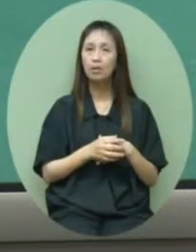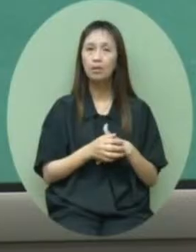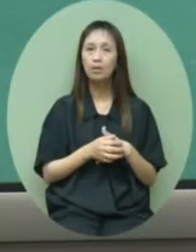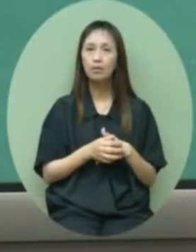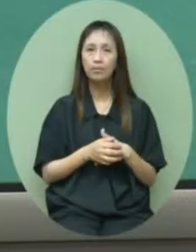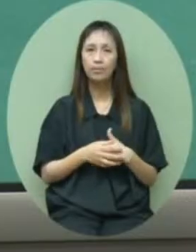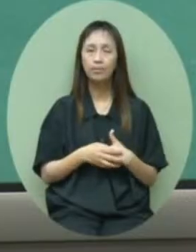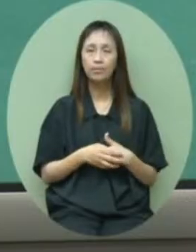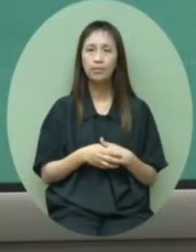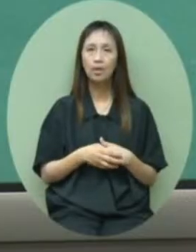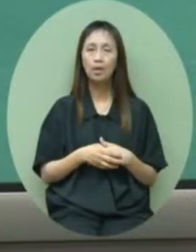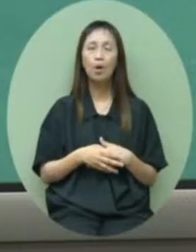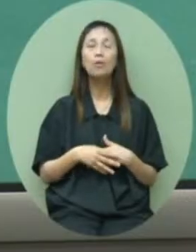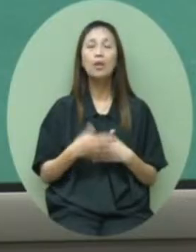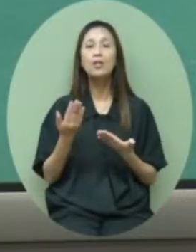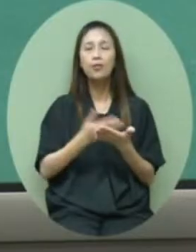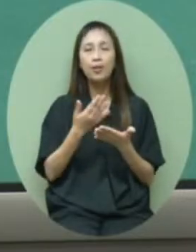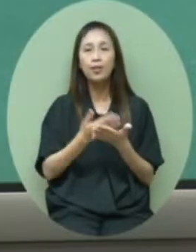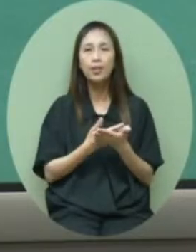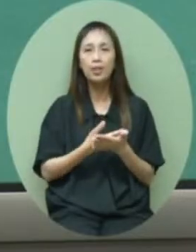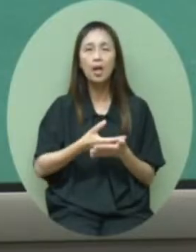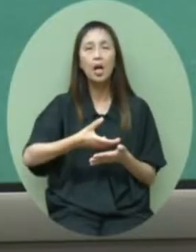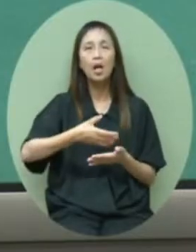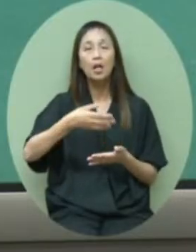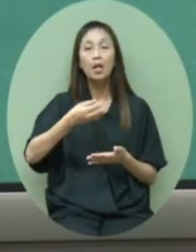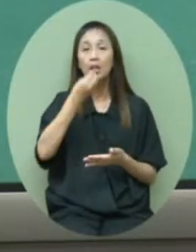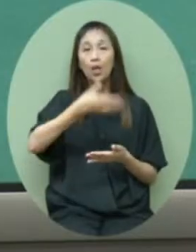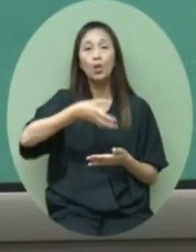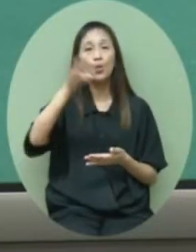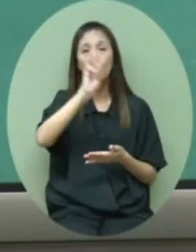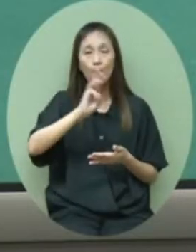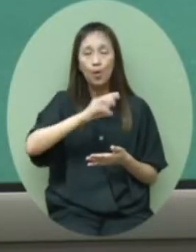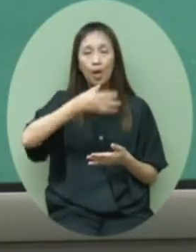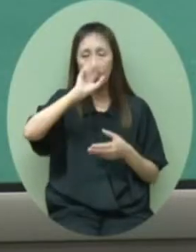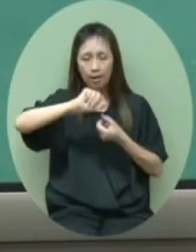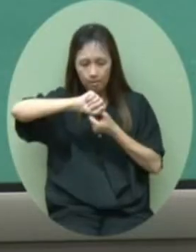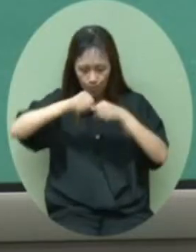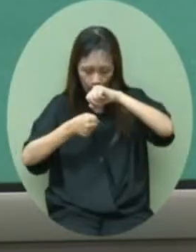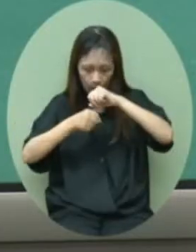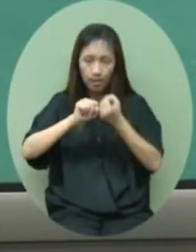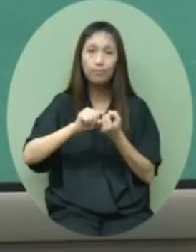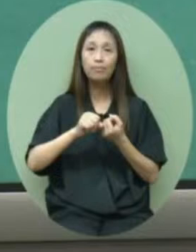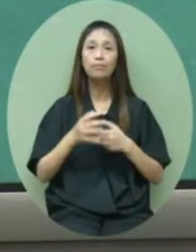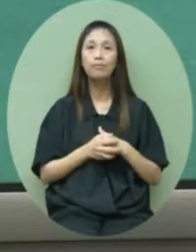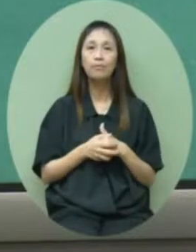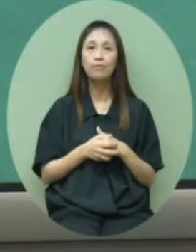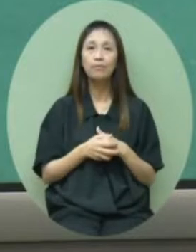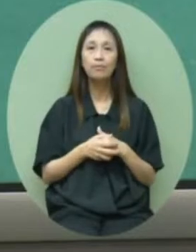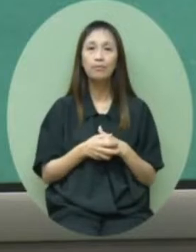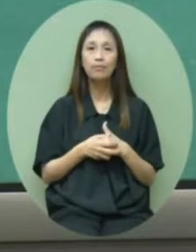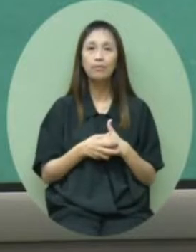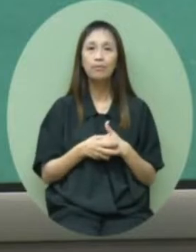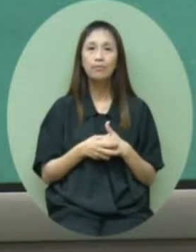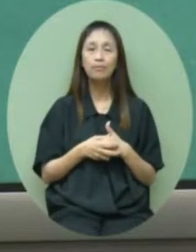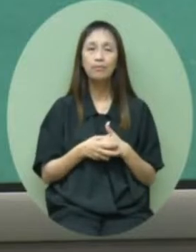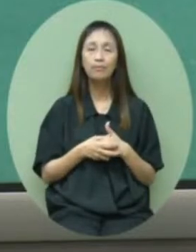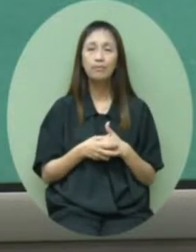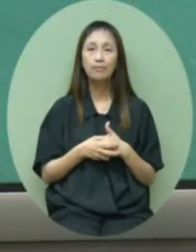that they no longer see any particles in the water, and they find the water